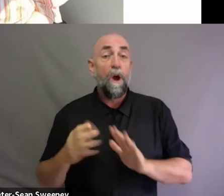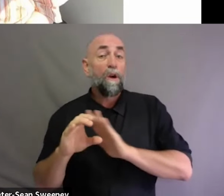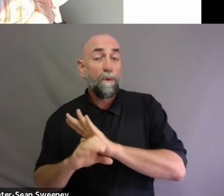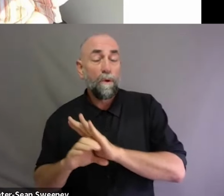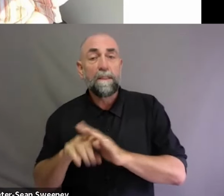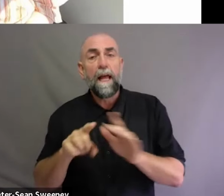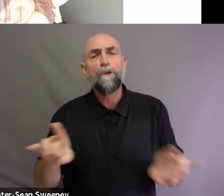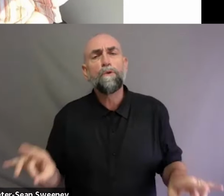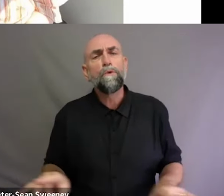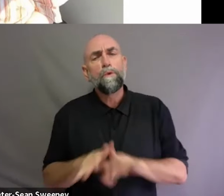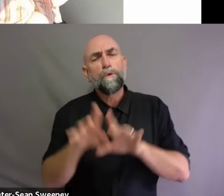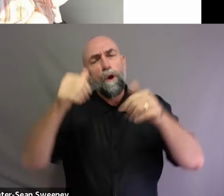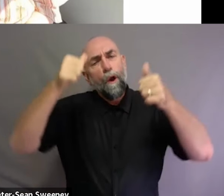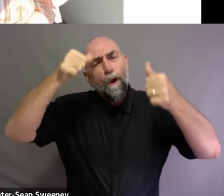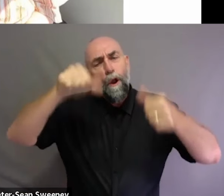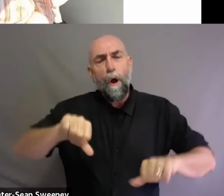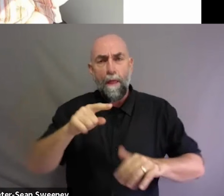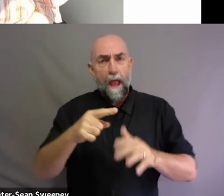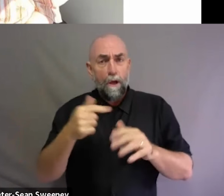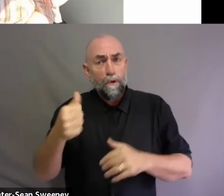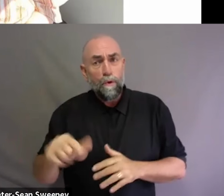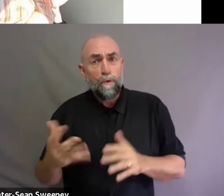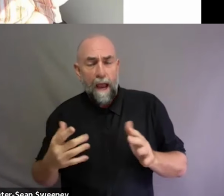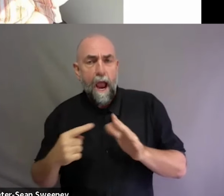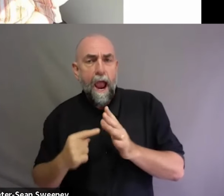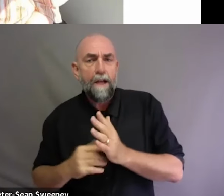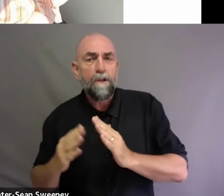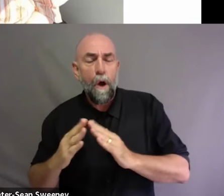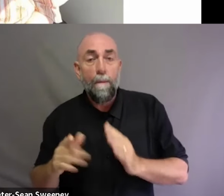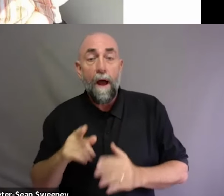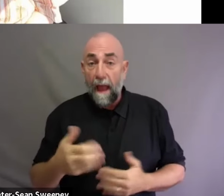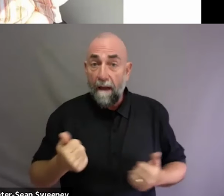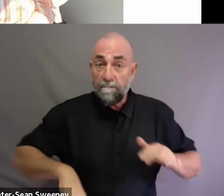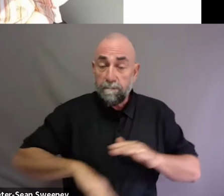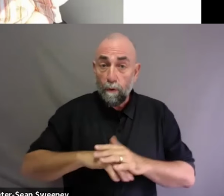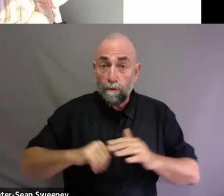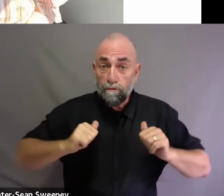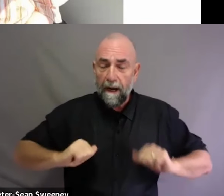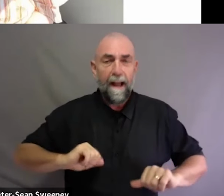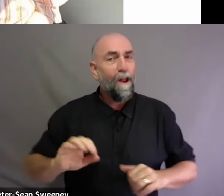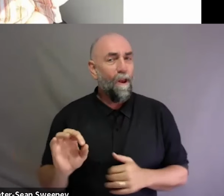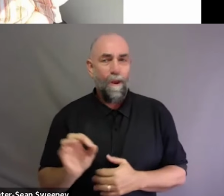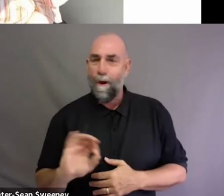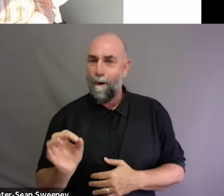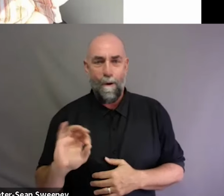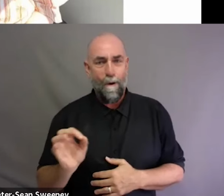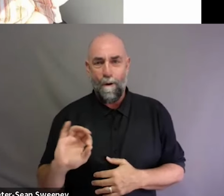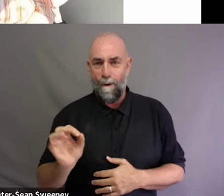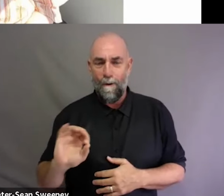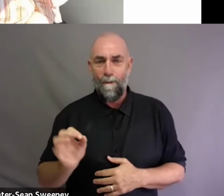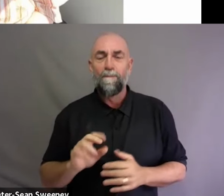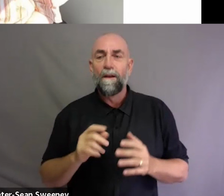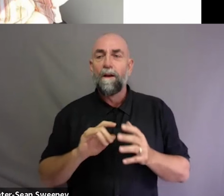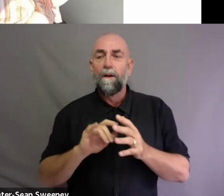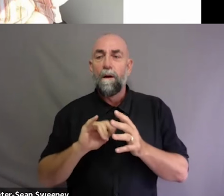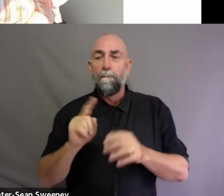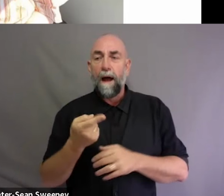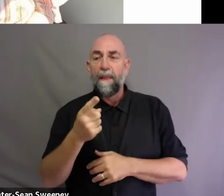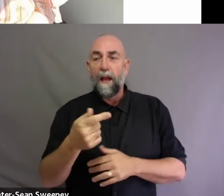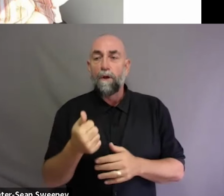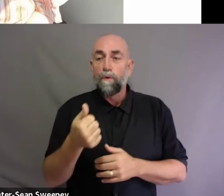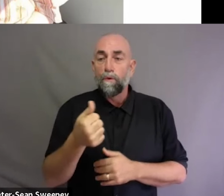everyday. But the artists weren't necessarily trained in any animation or graphics software. They used,